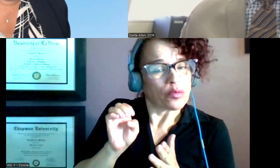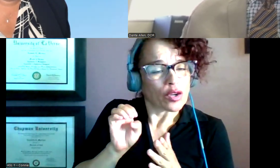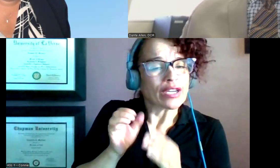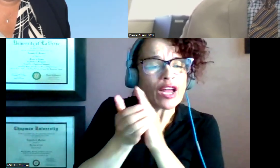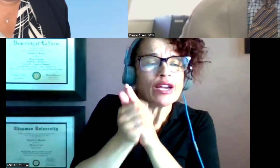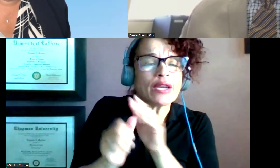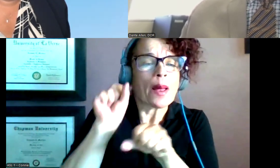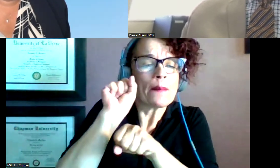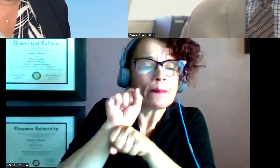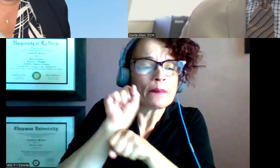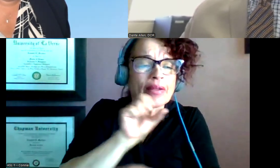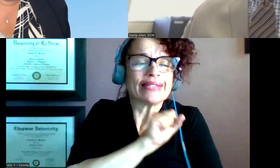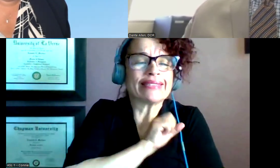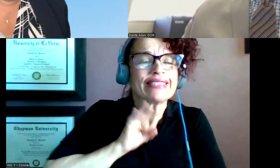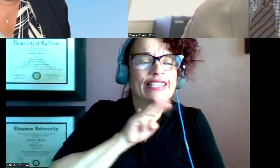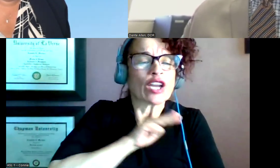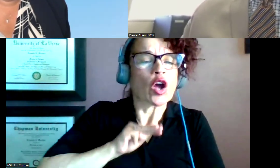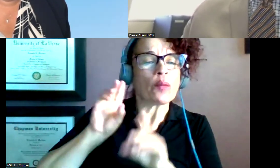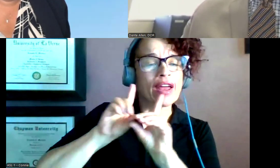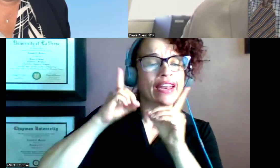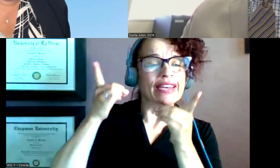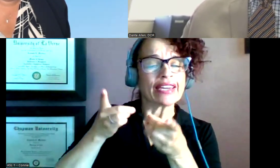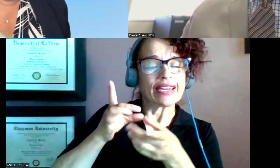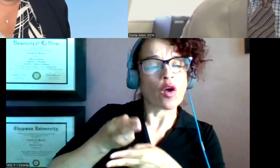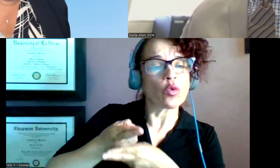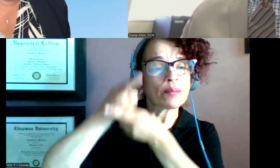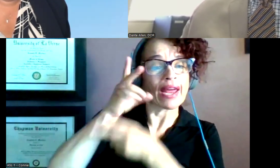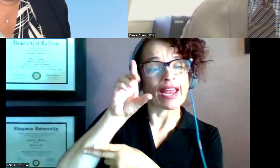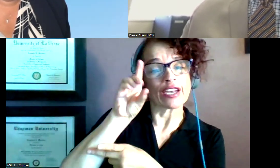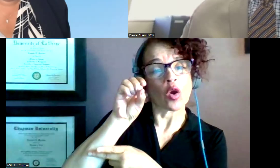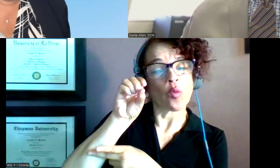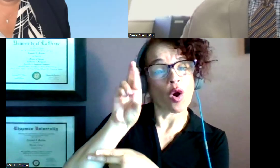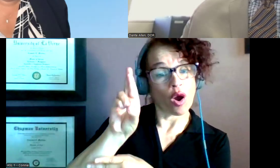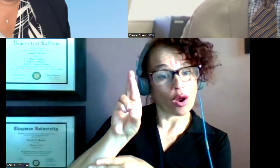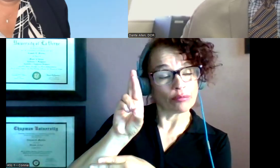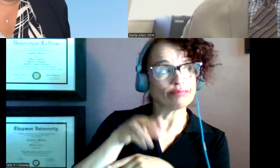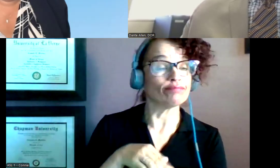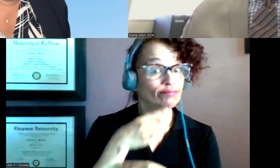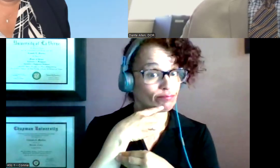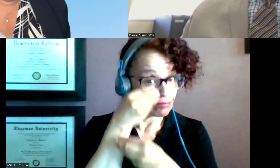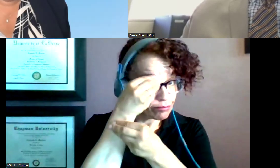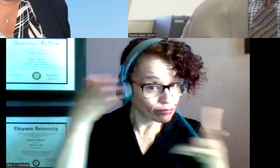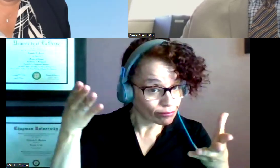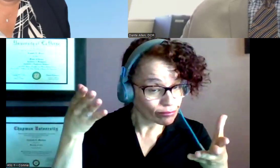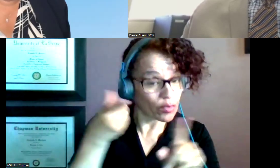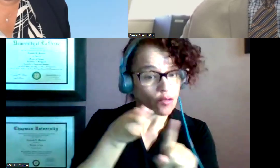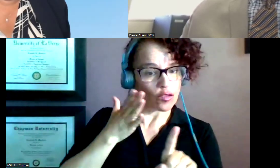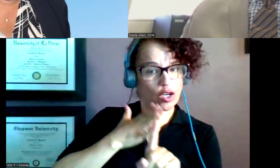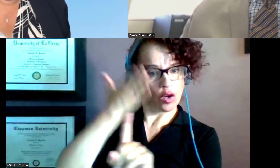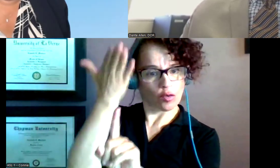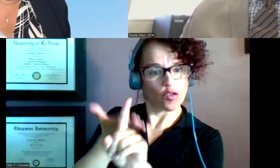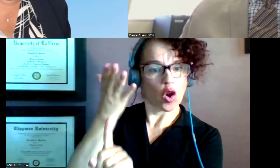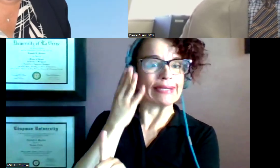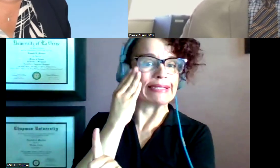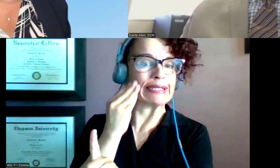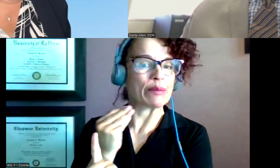official employee and staff member of the Department of Rehabilitation. I can tell you from my